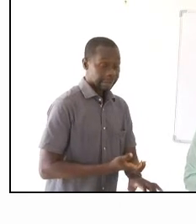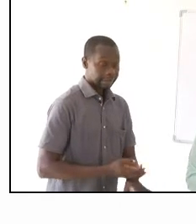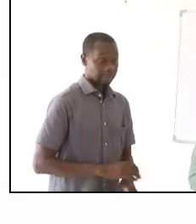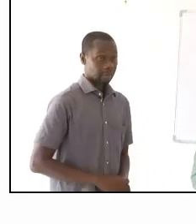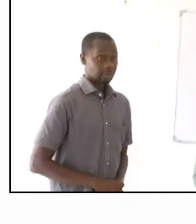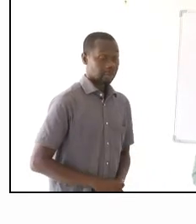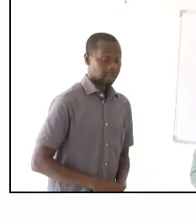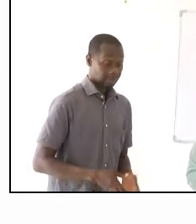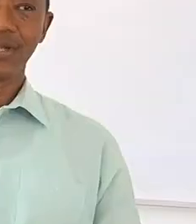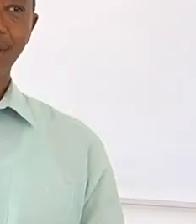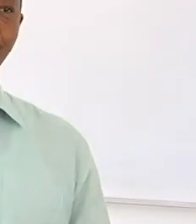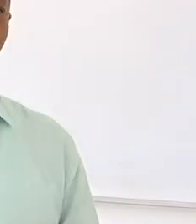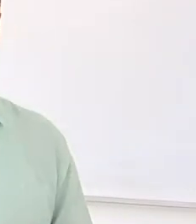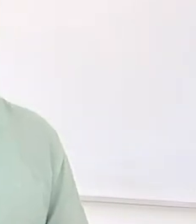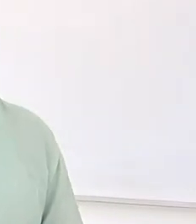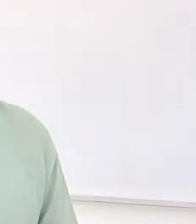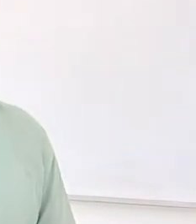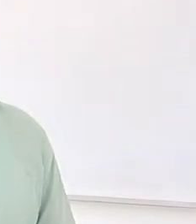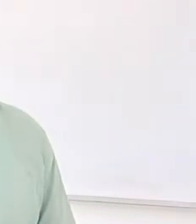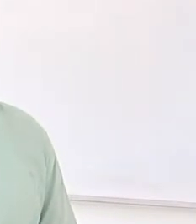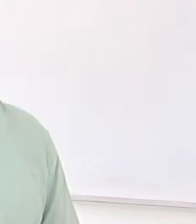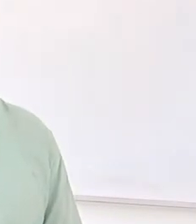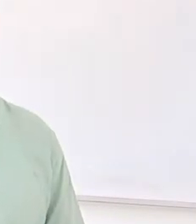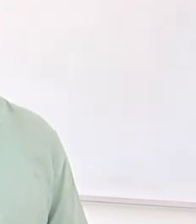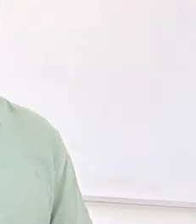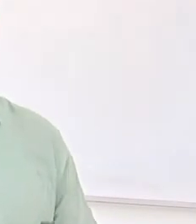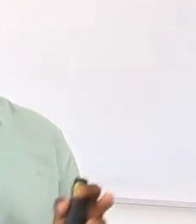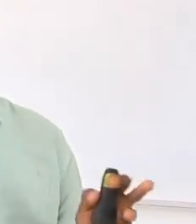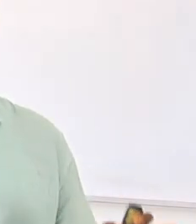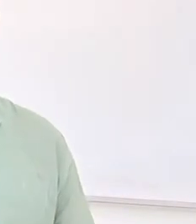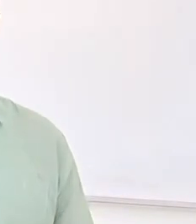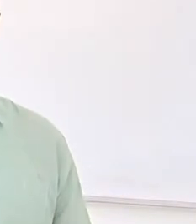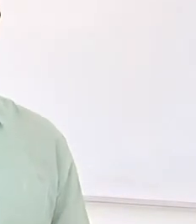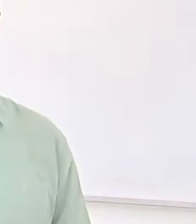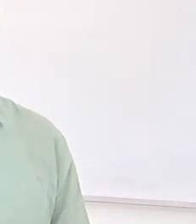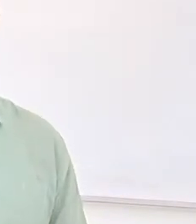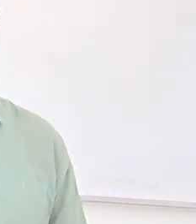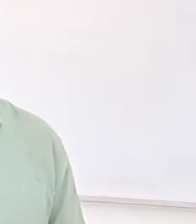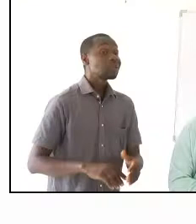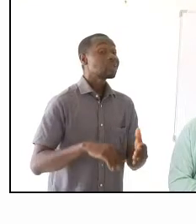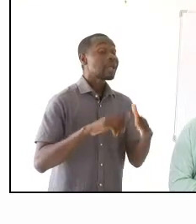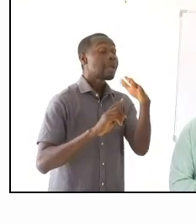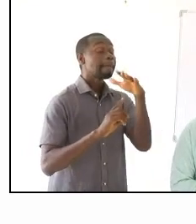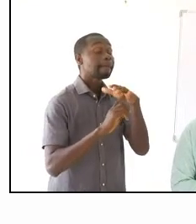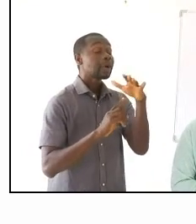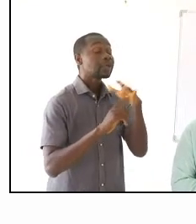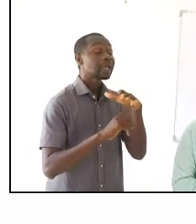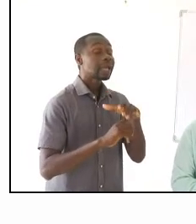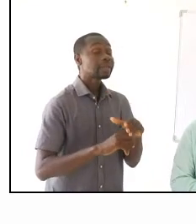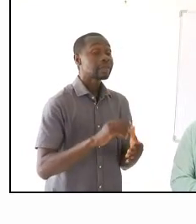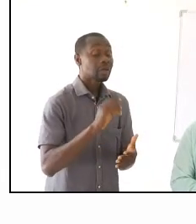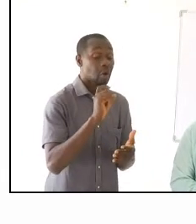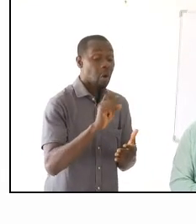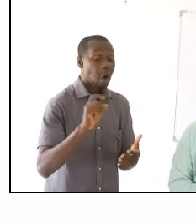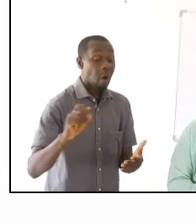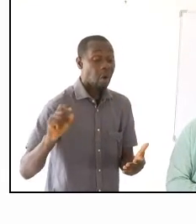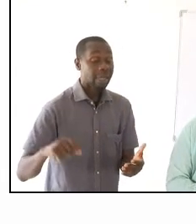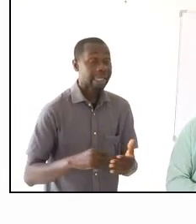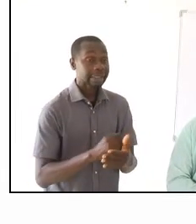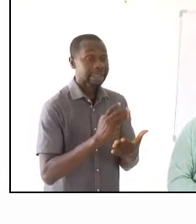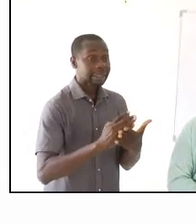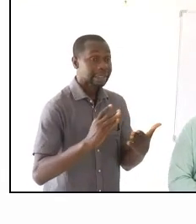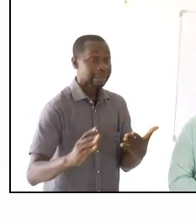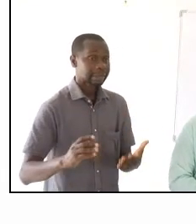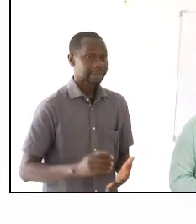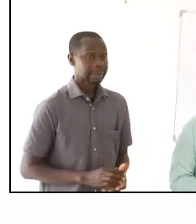Now, taking a look at the picture, we can see the major organs and tissues that are involved in the respiratory